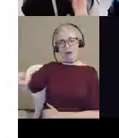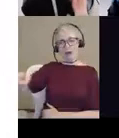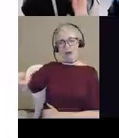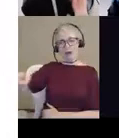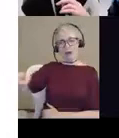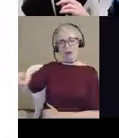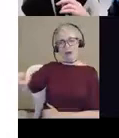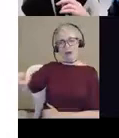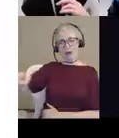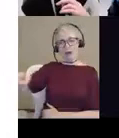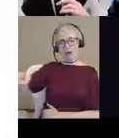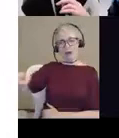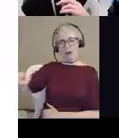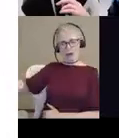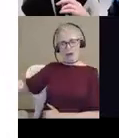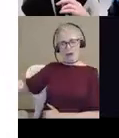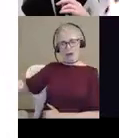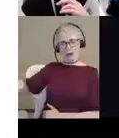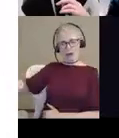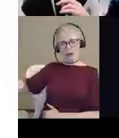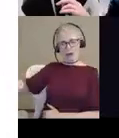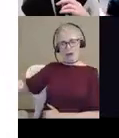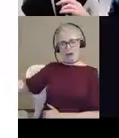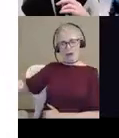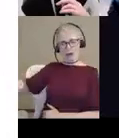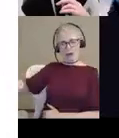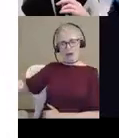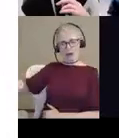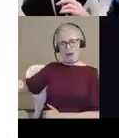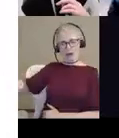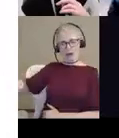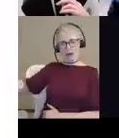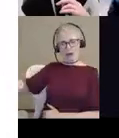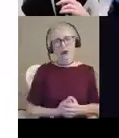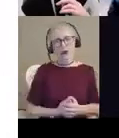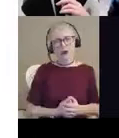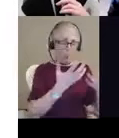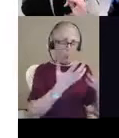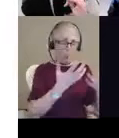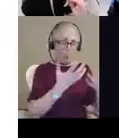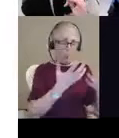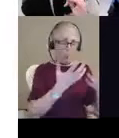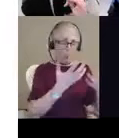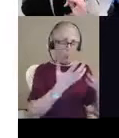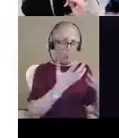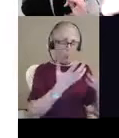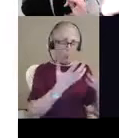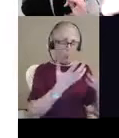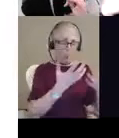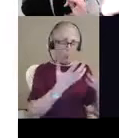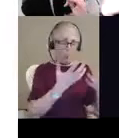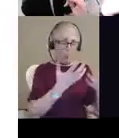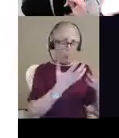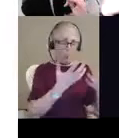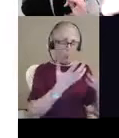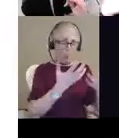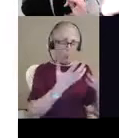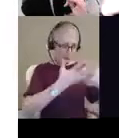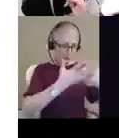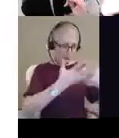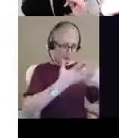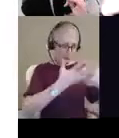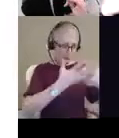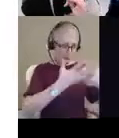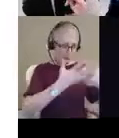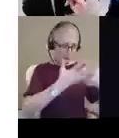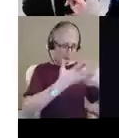that's something that's often overlooked, the fact that, you know, the tools themselves should be accessible. And then also obviously making sure that